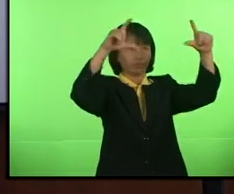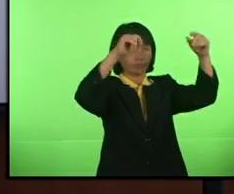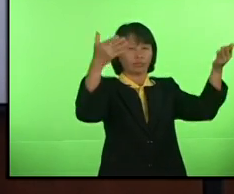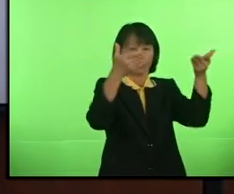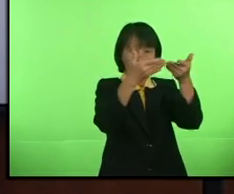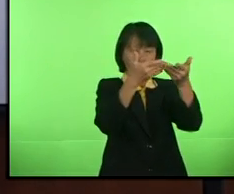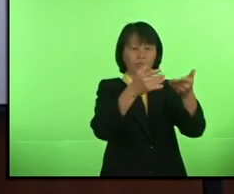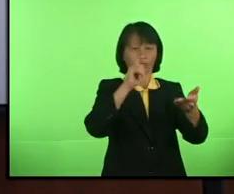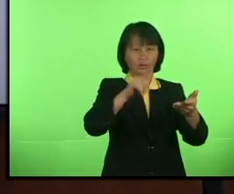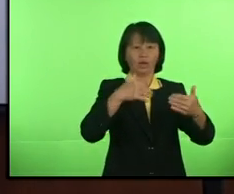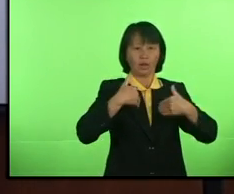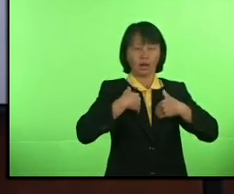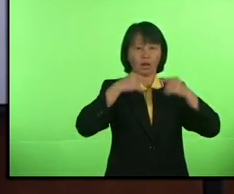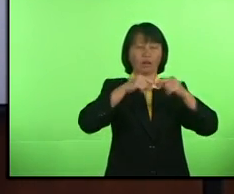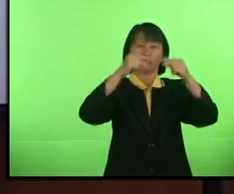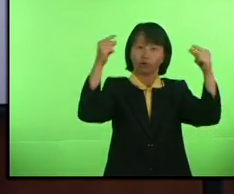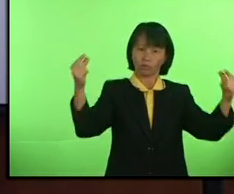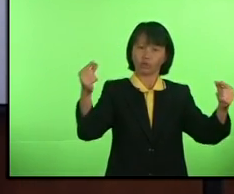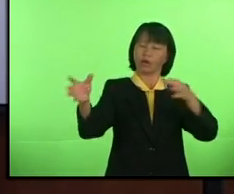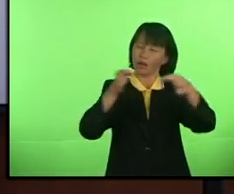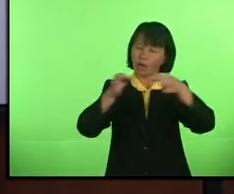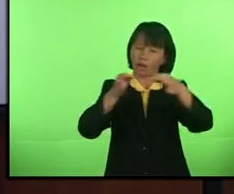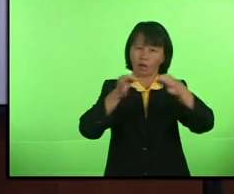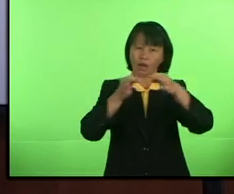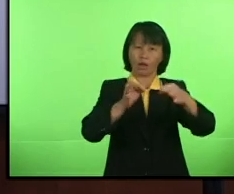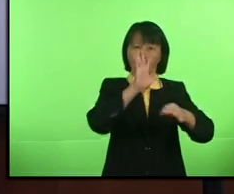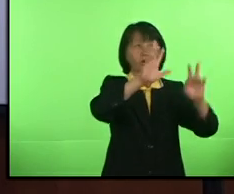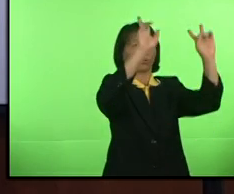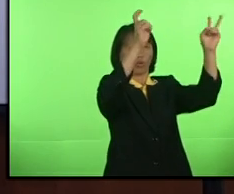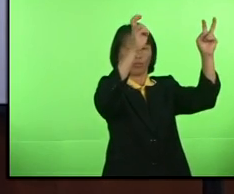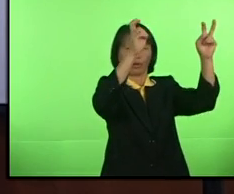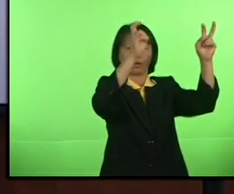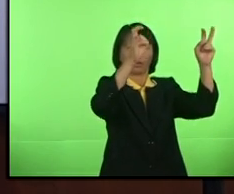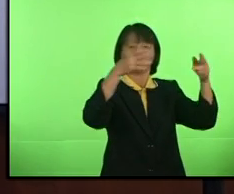should provide a general explanation of your topic.